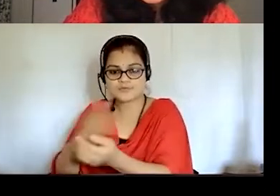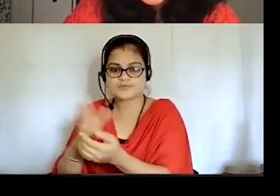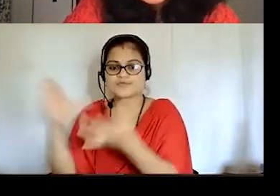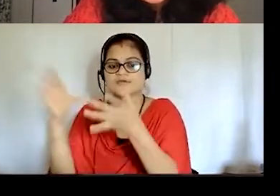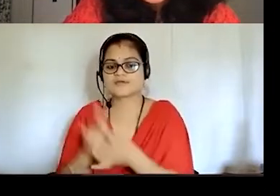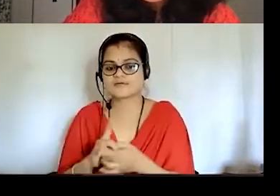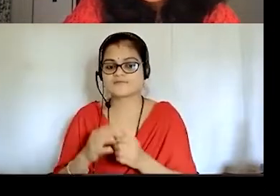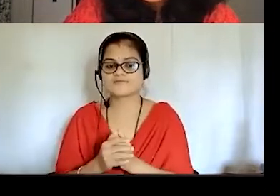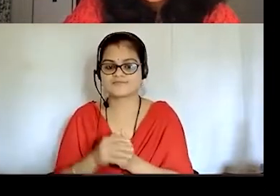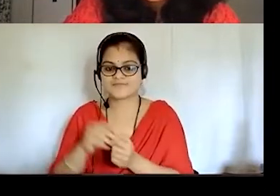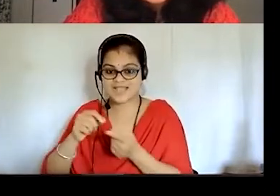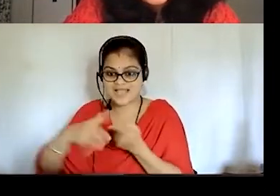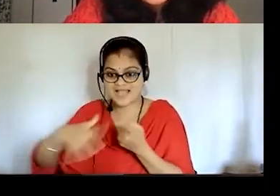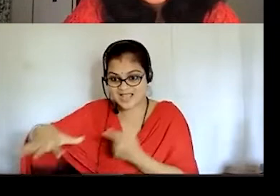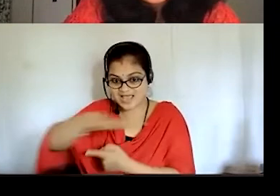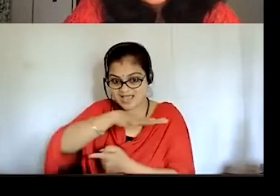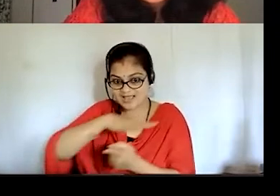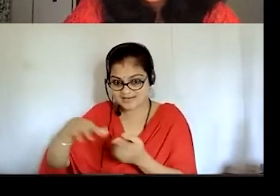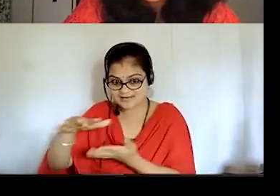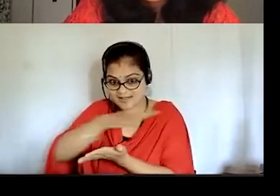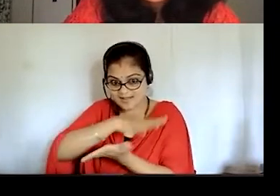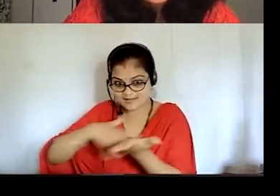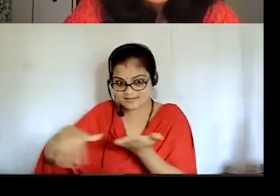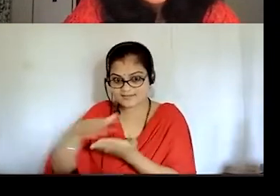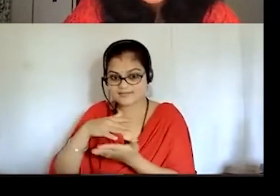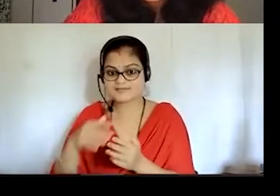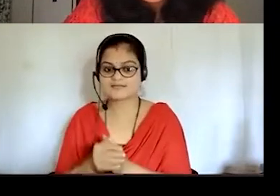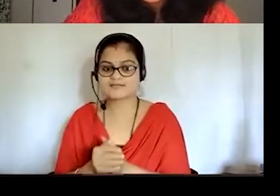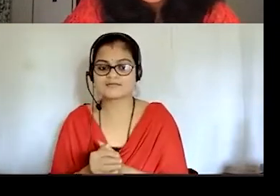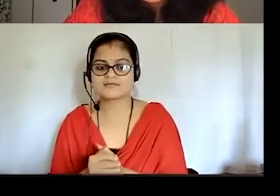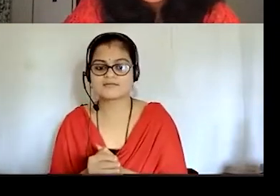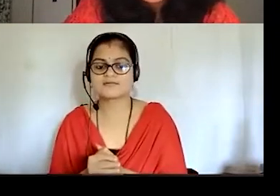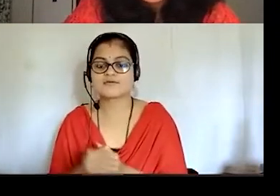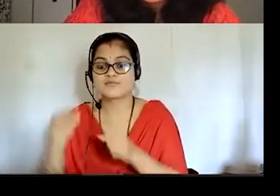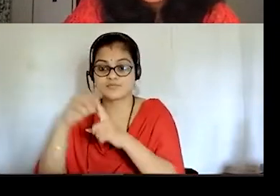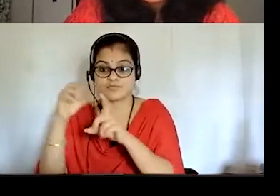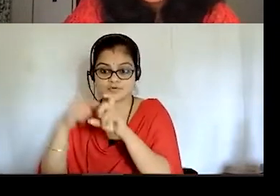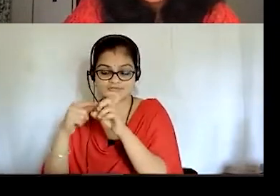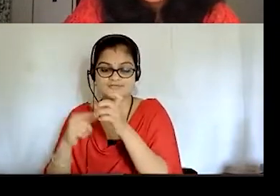The tiny island that gave us reggae and protest poetry.